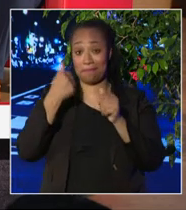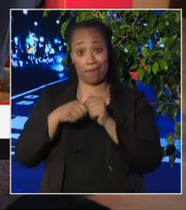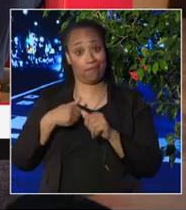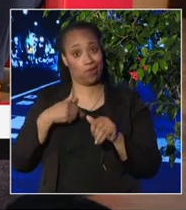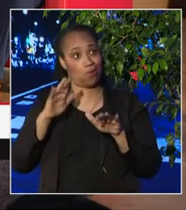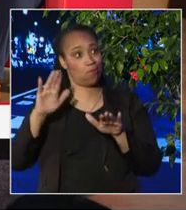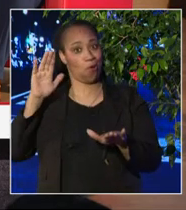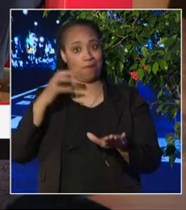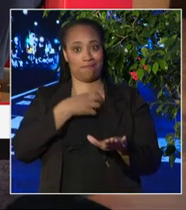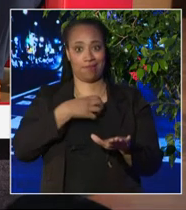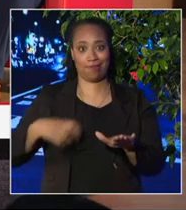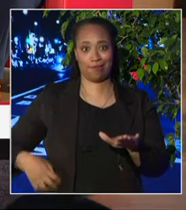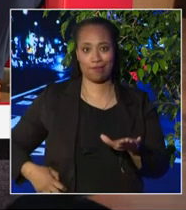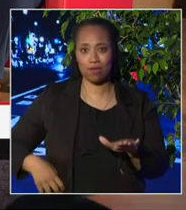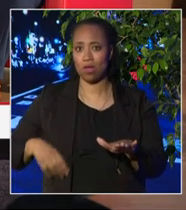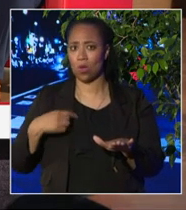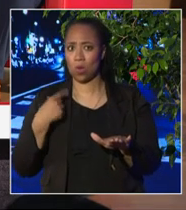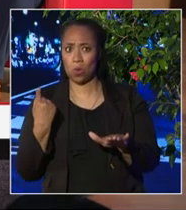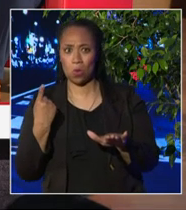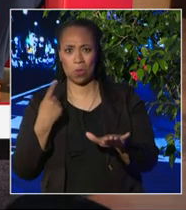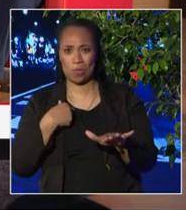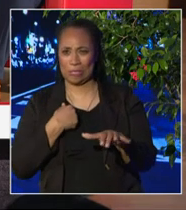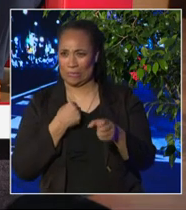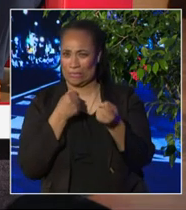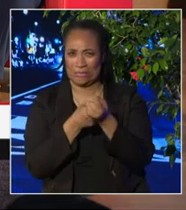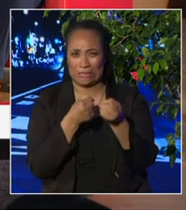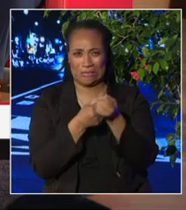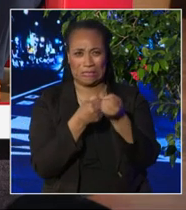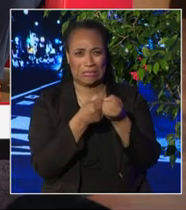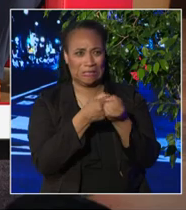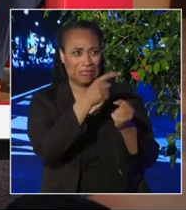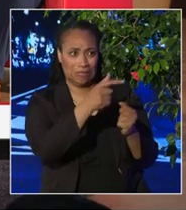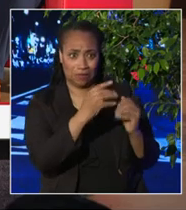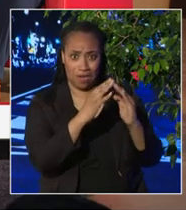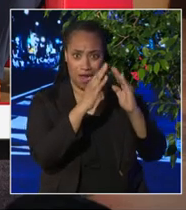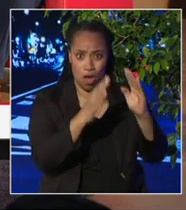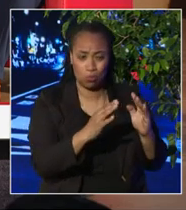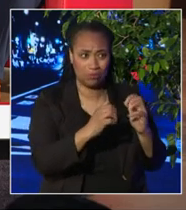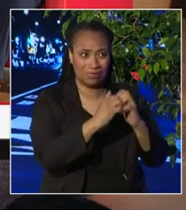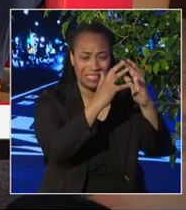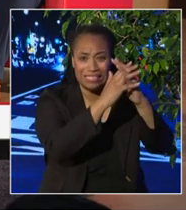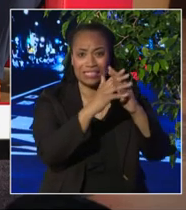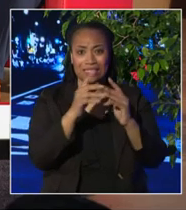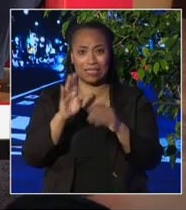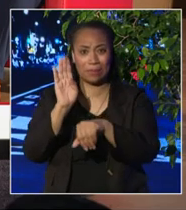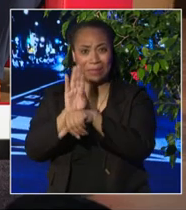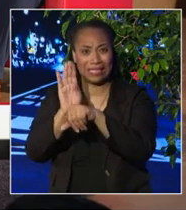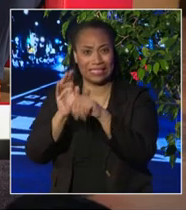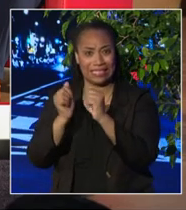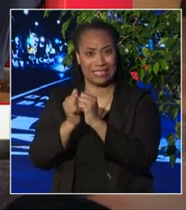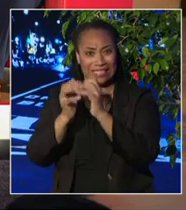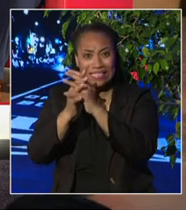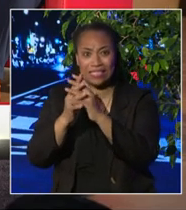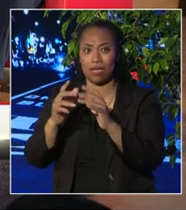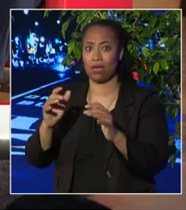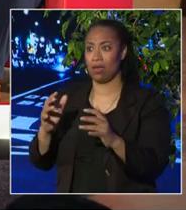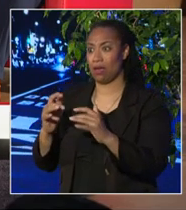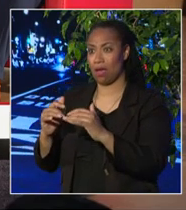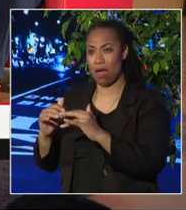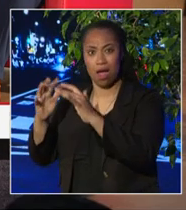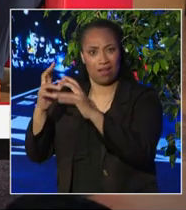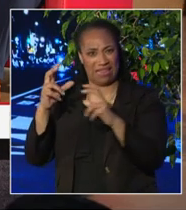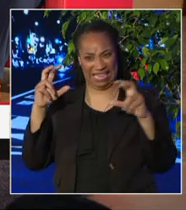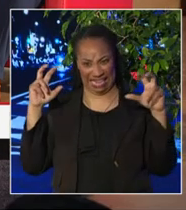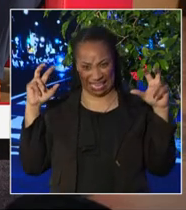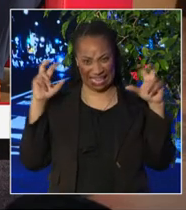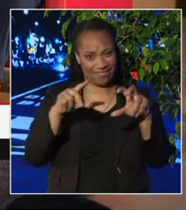housing. We committed over $100 million every year for 10 years. We built and I think